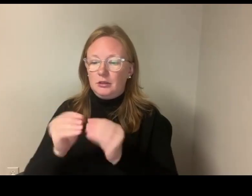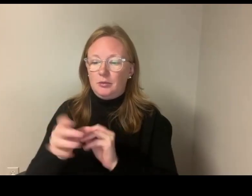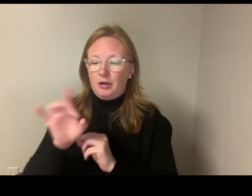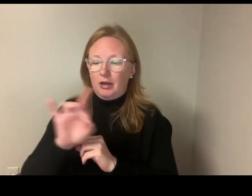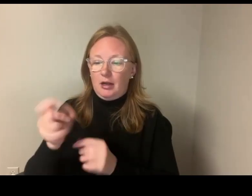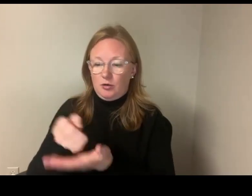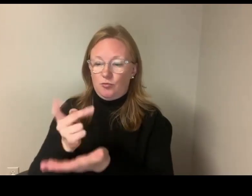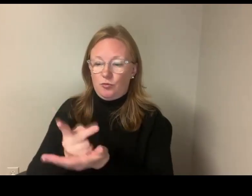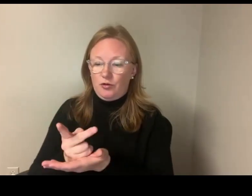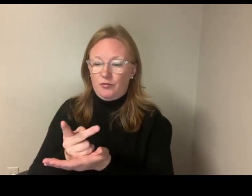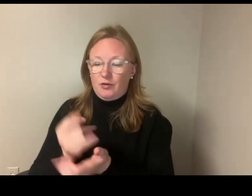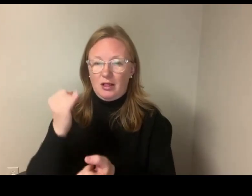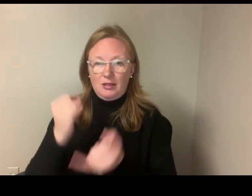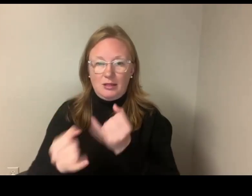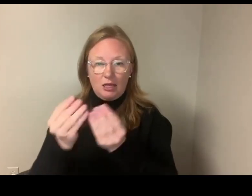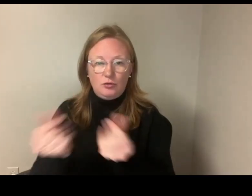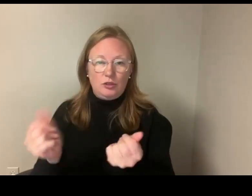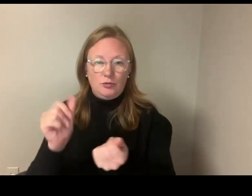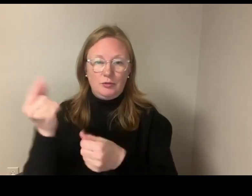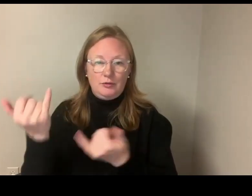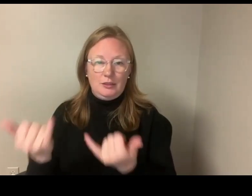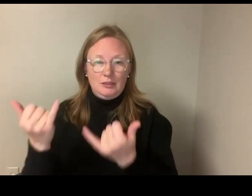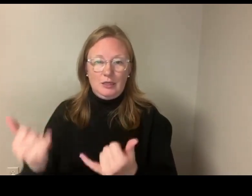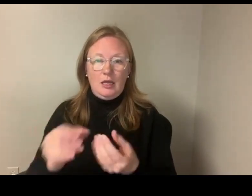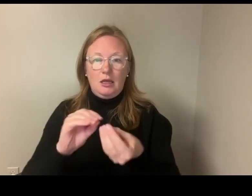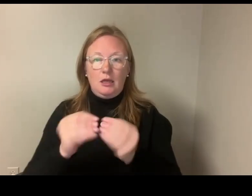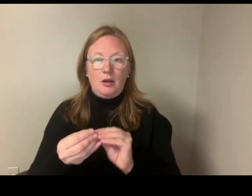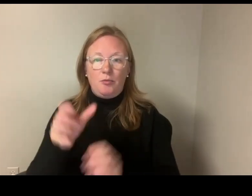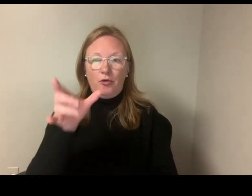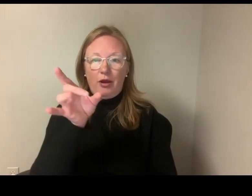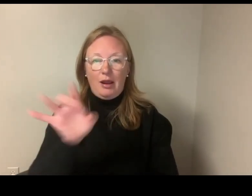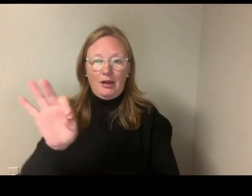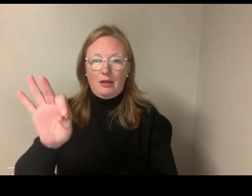is approved. And our final resolution of the day, resolution 89.